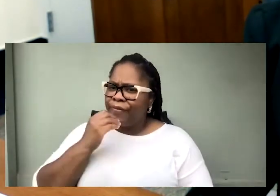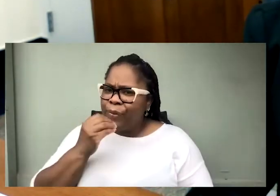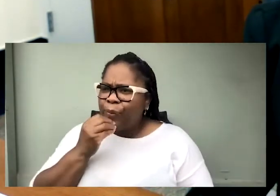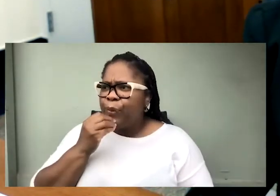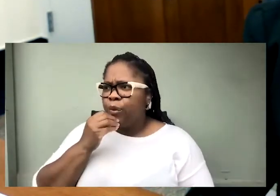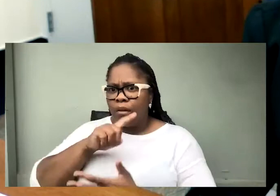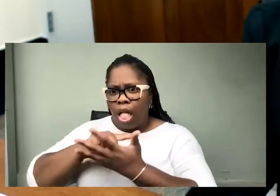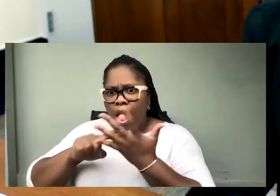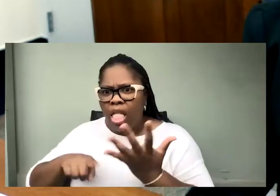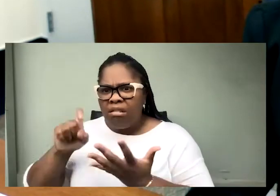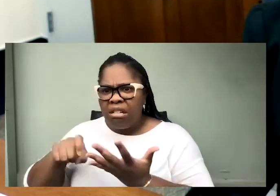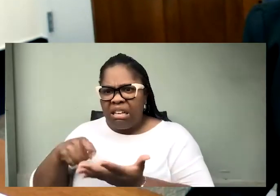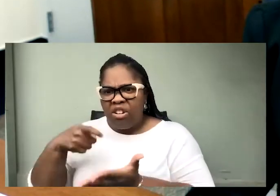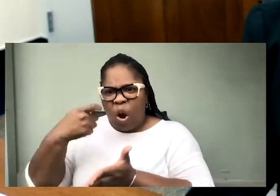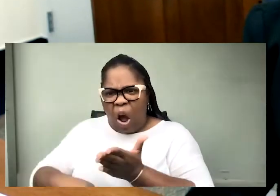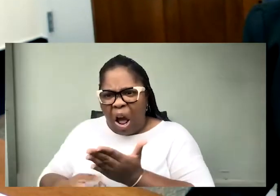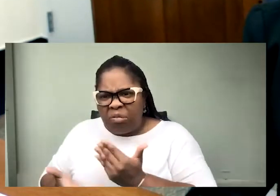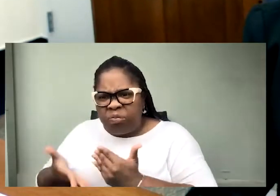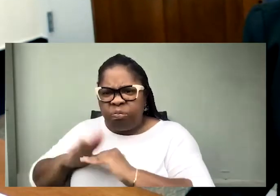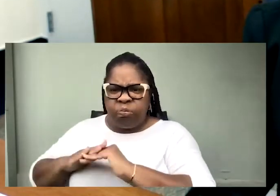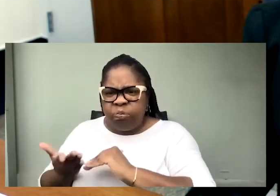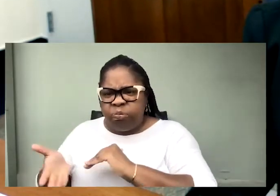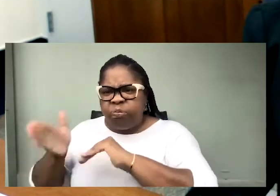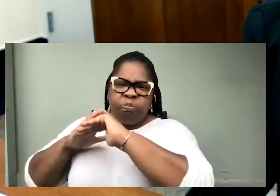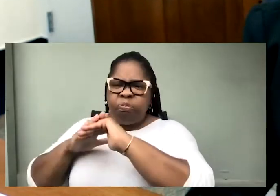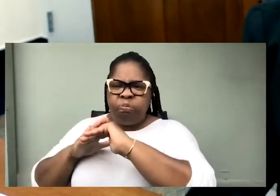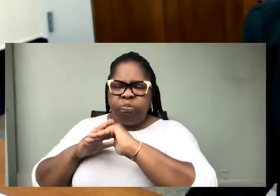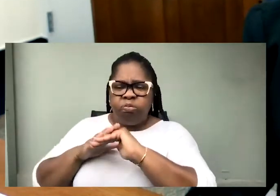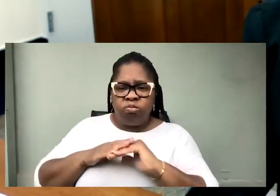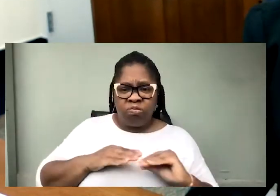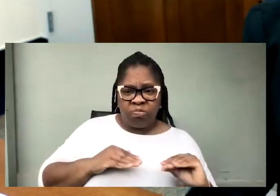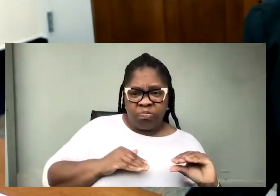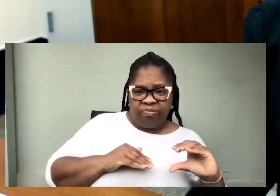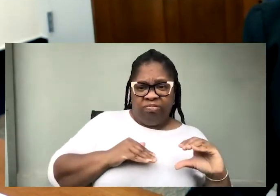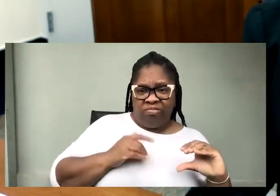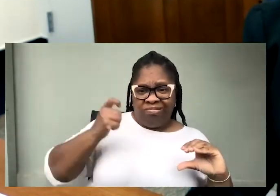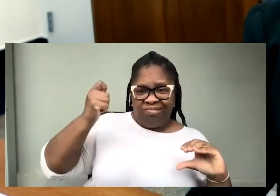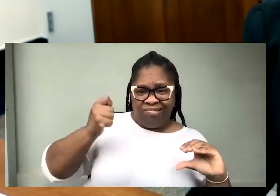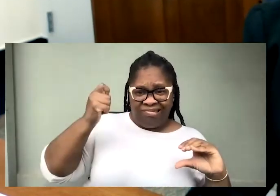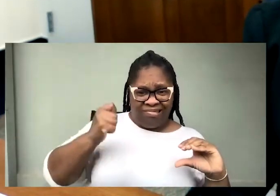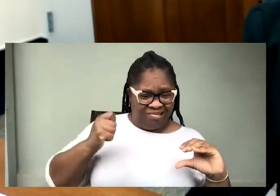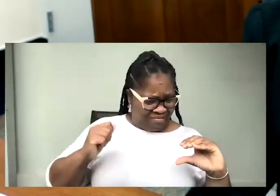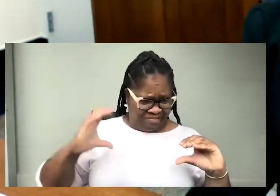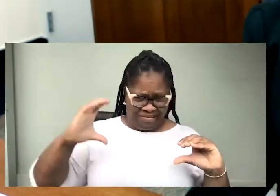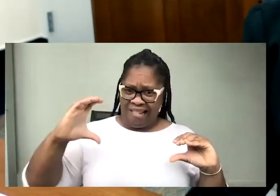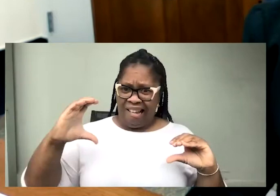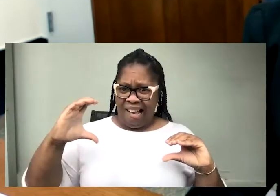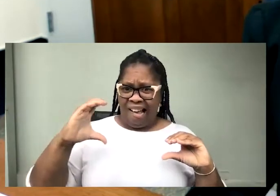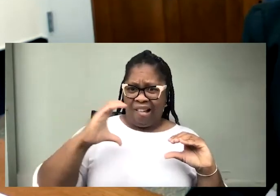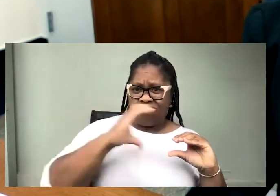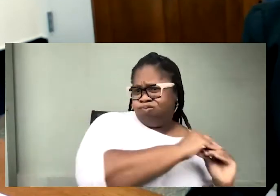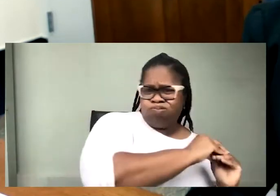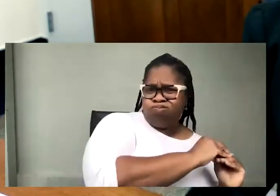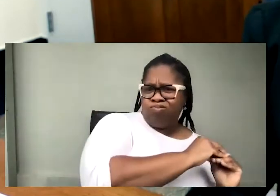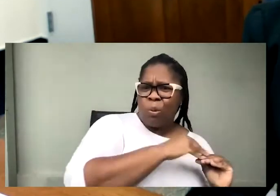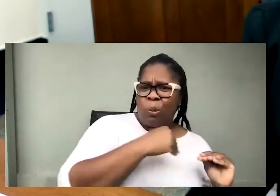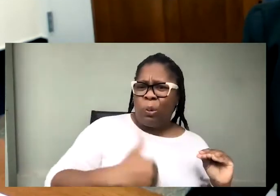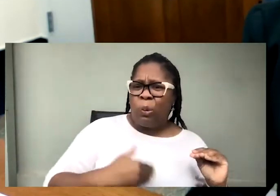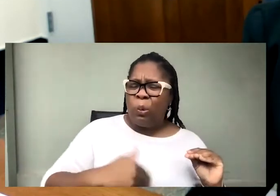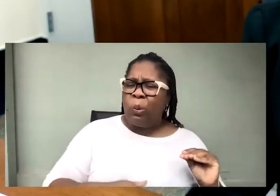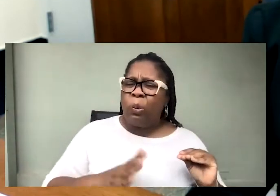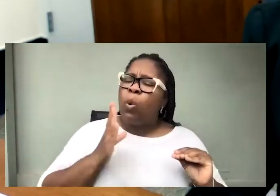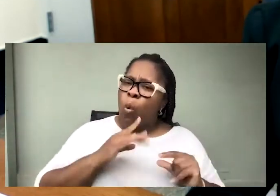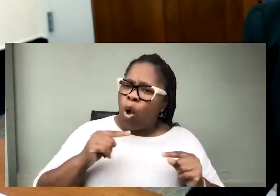essential needs, surviving on Social Security income alone can be challenging to say the least, and for many, detrimental to